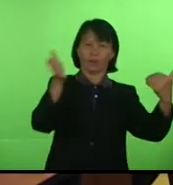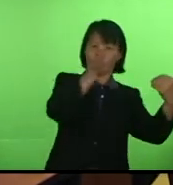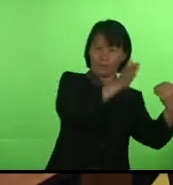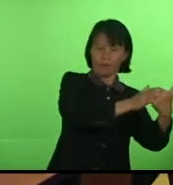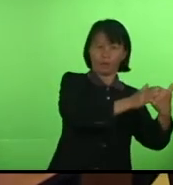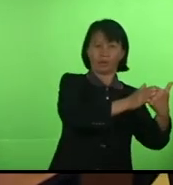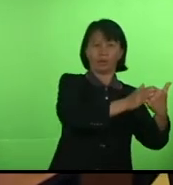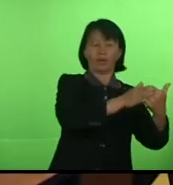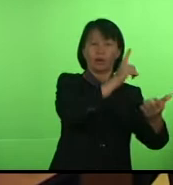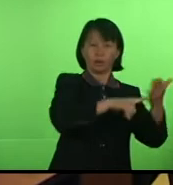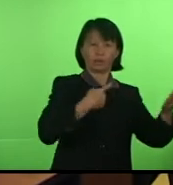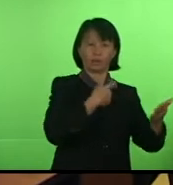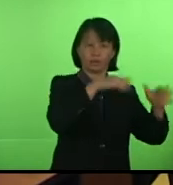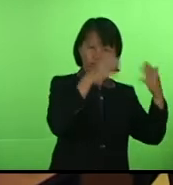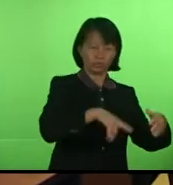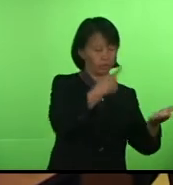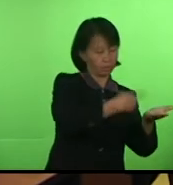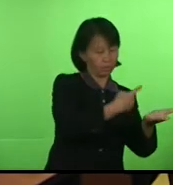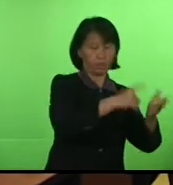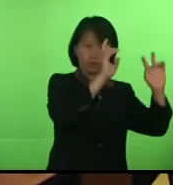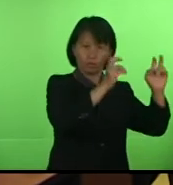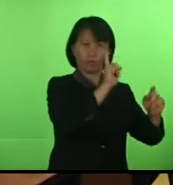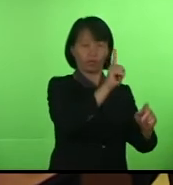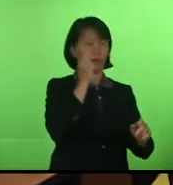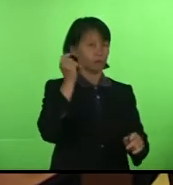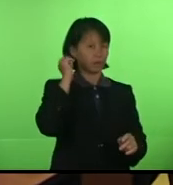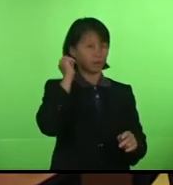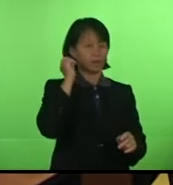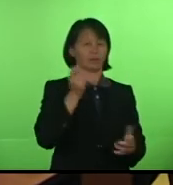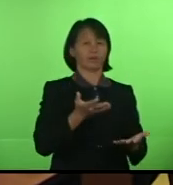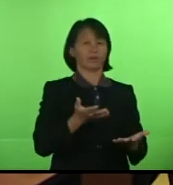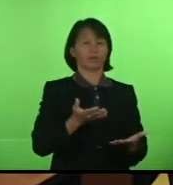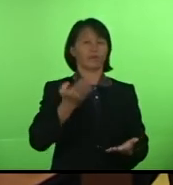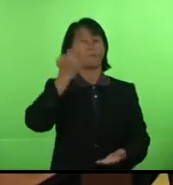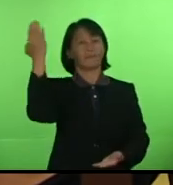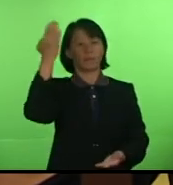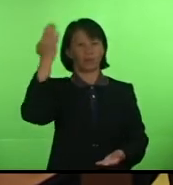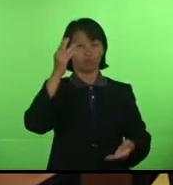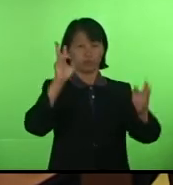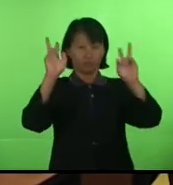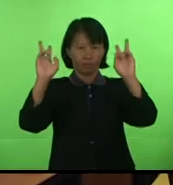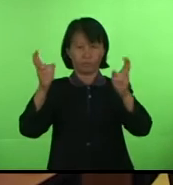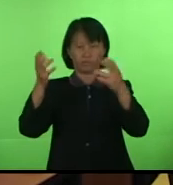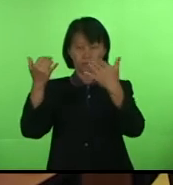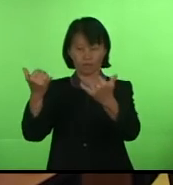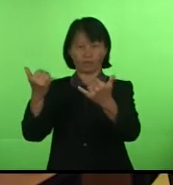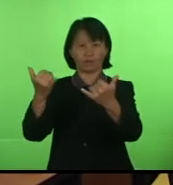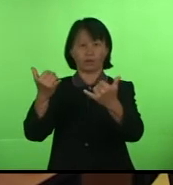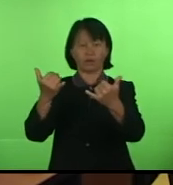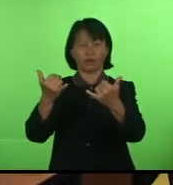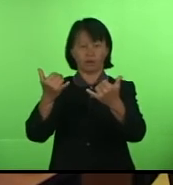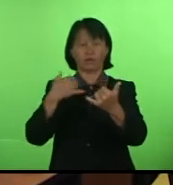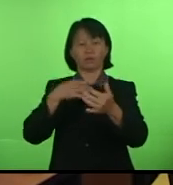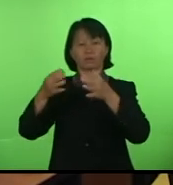we have discussed in topic 1 just now. So basically, ladies and gentlemen, this topic highlights of the importance